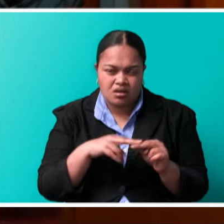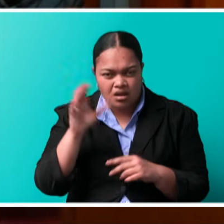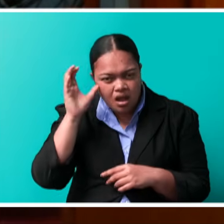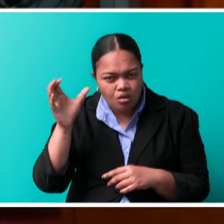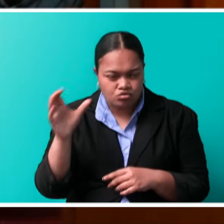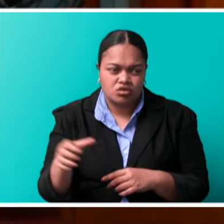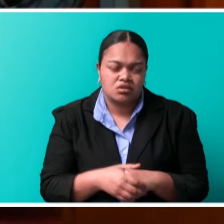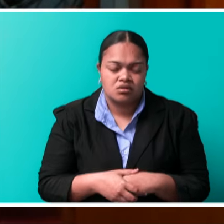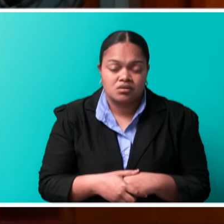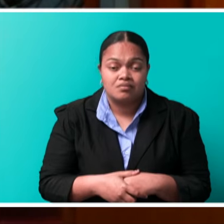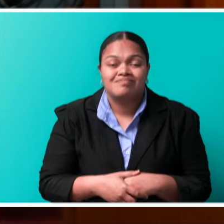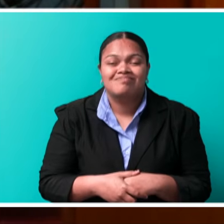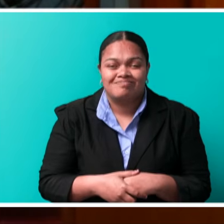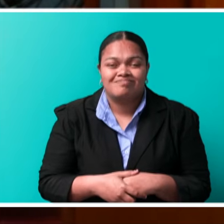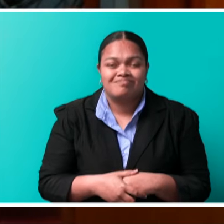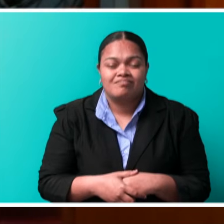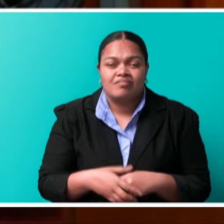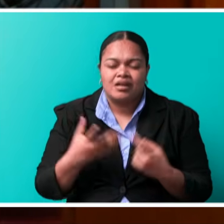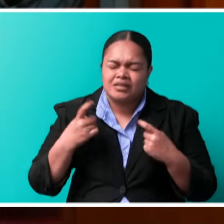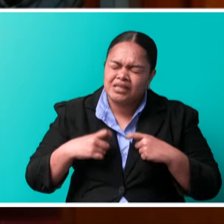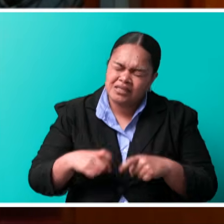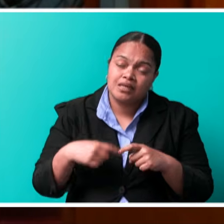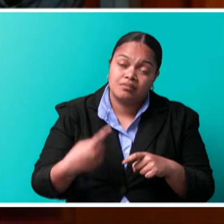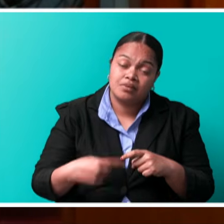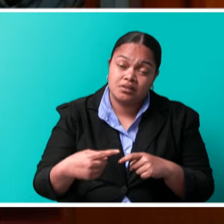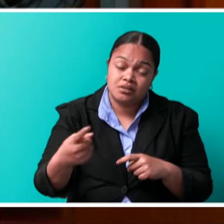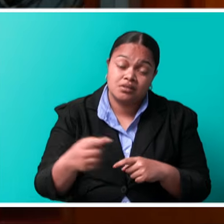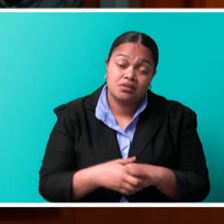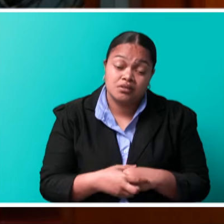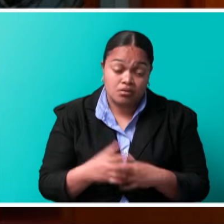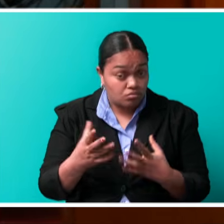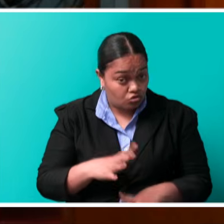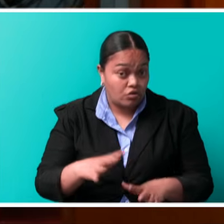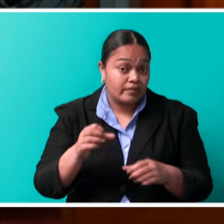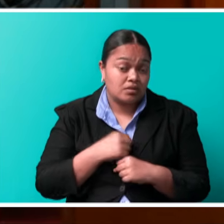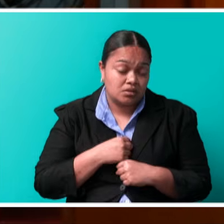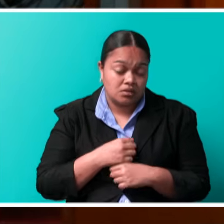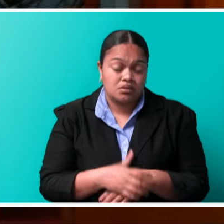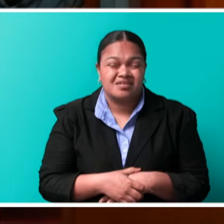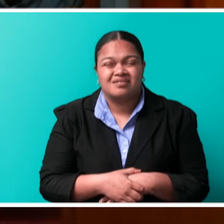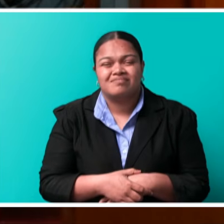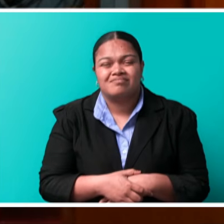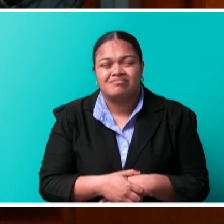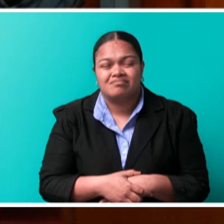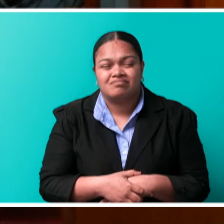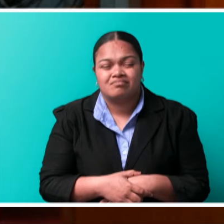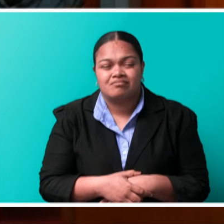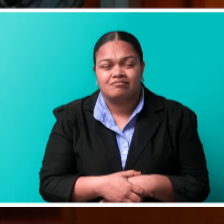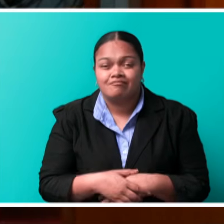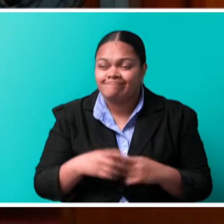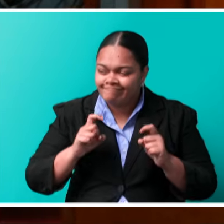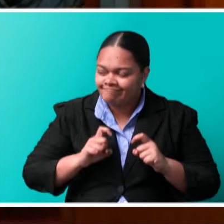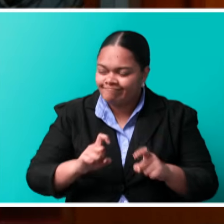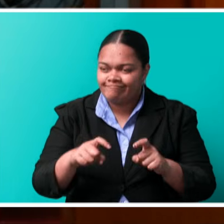This is integral to stability, to confidence, to attracting investors, to